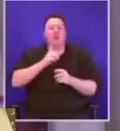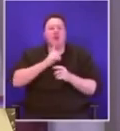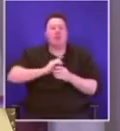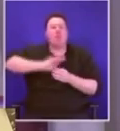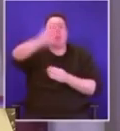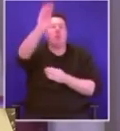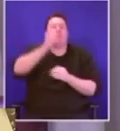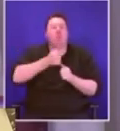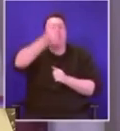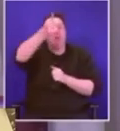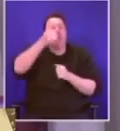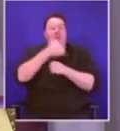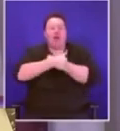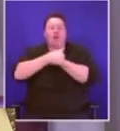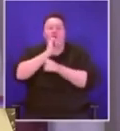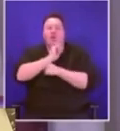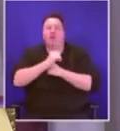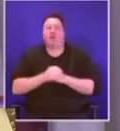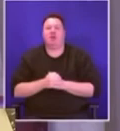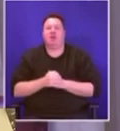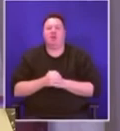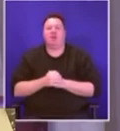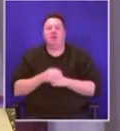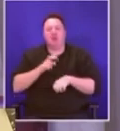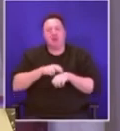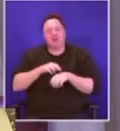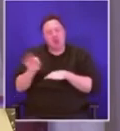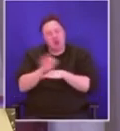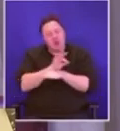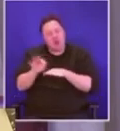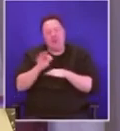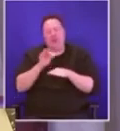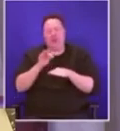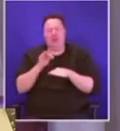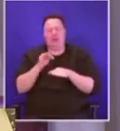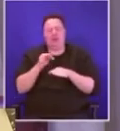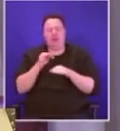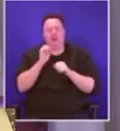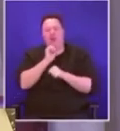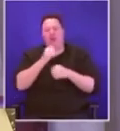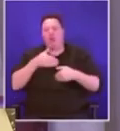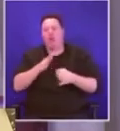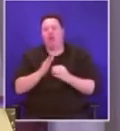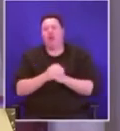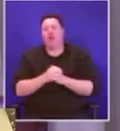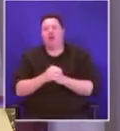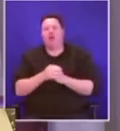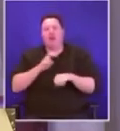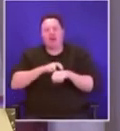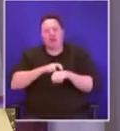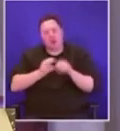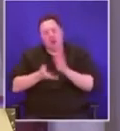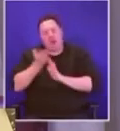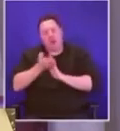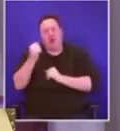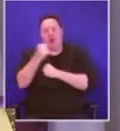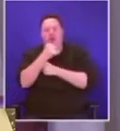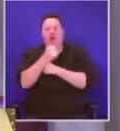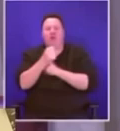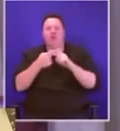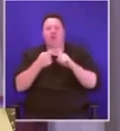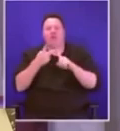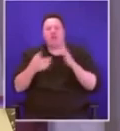There needs to be a cleanup in its act, starting with the upgrading of their offices and